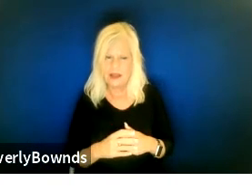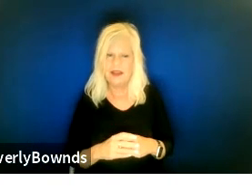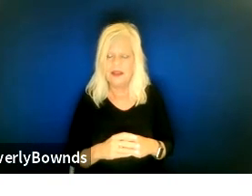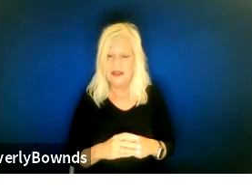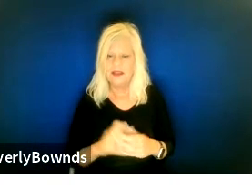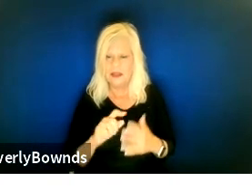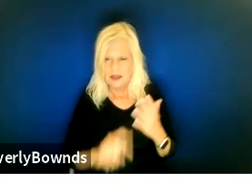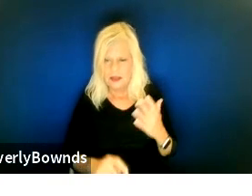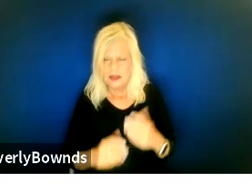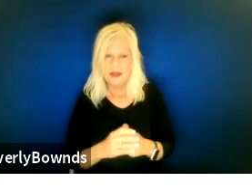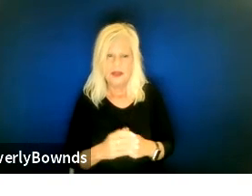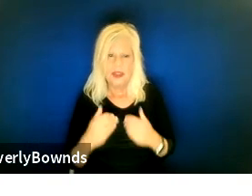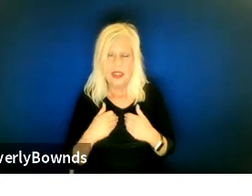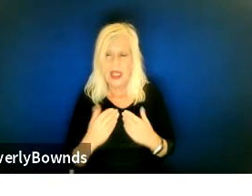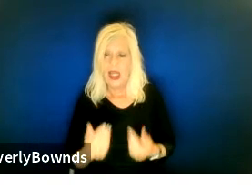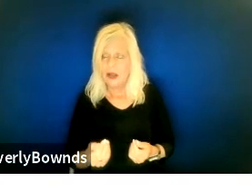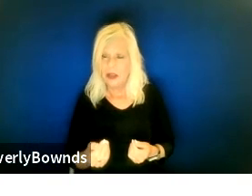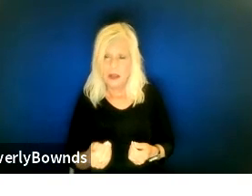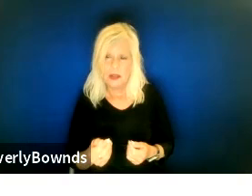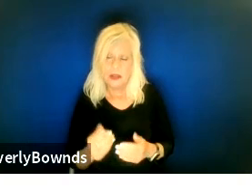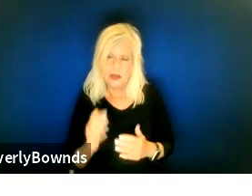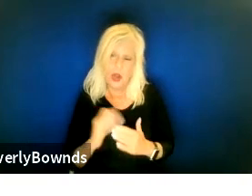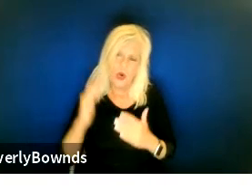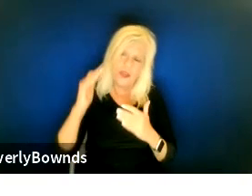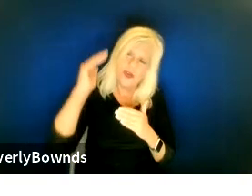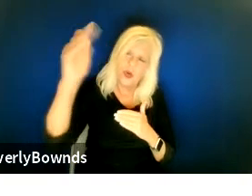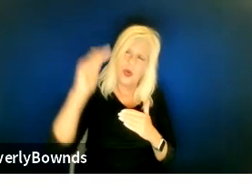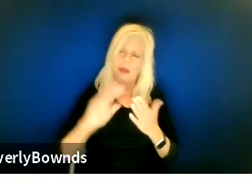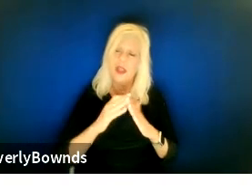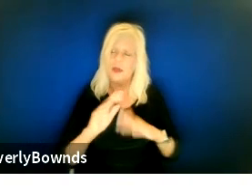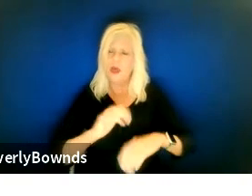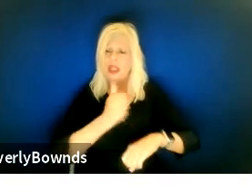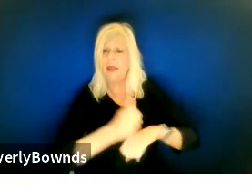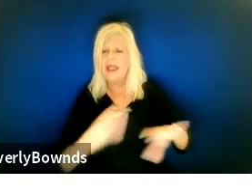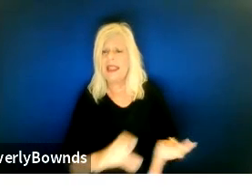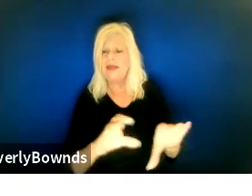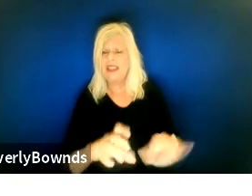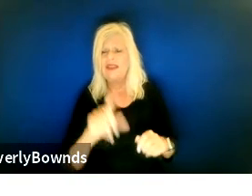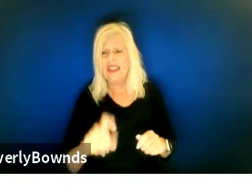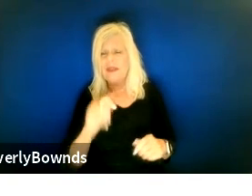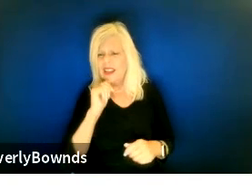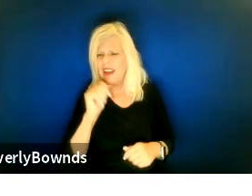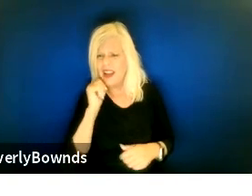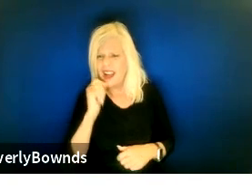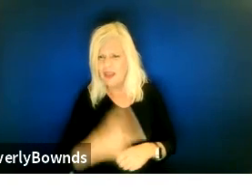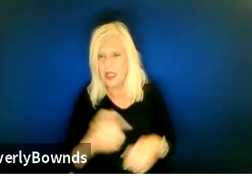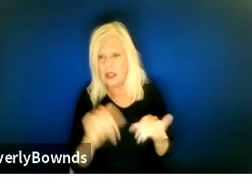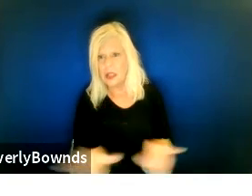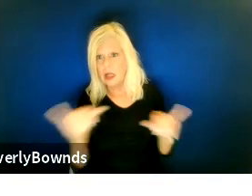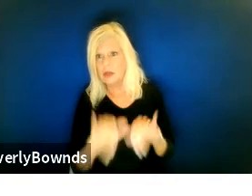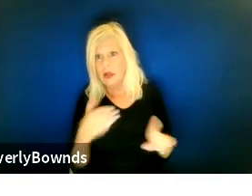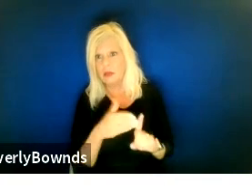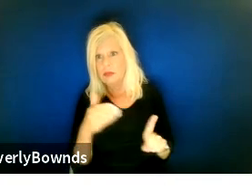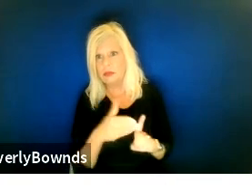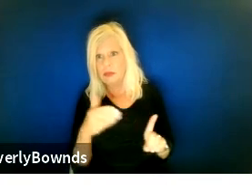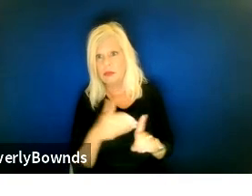We heard an overwhelming theme. Yes, we need community-based physical activity, but not every day is the same.